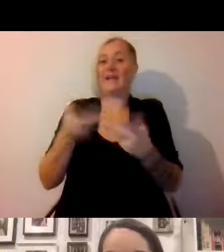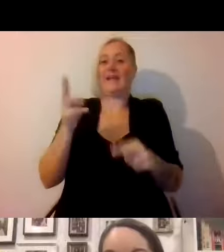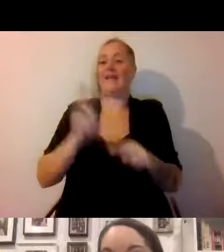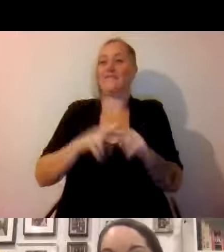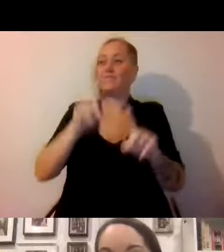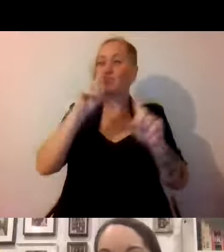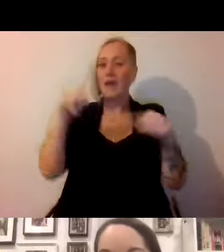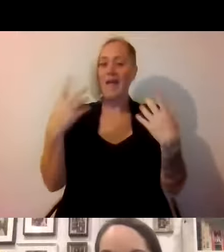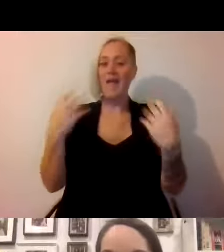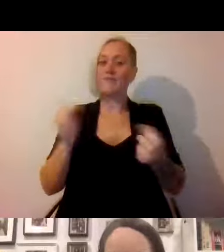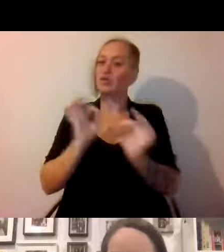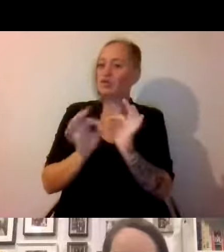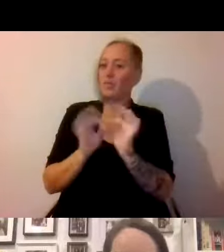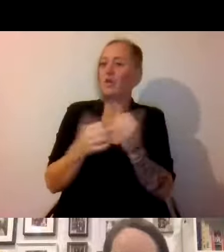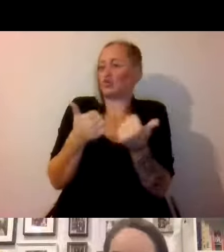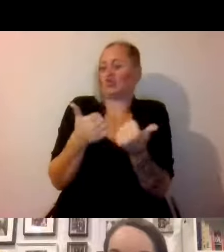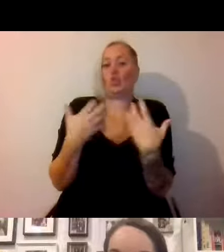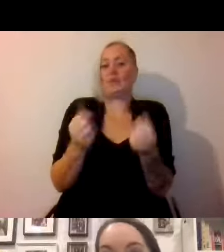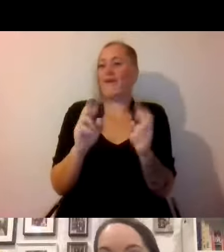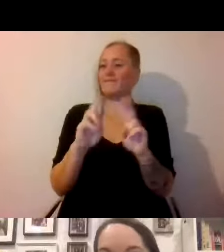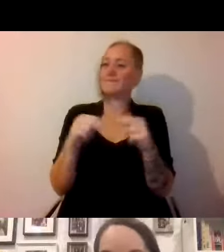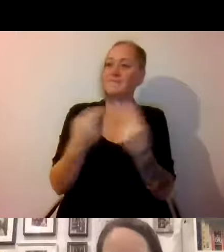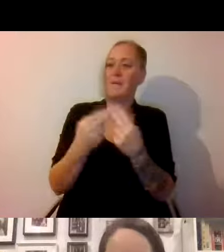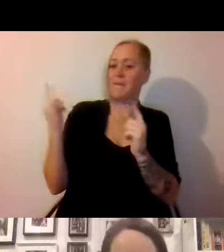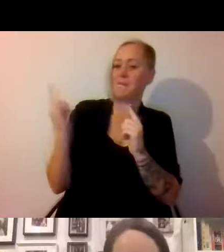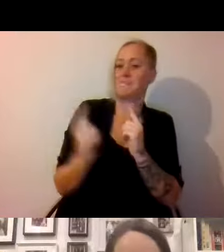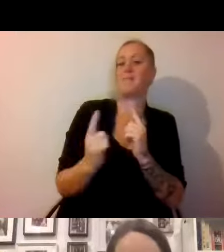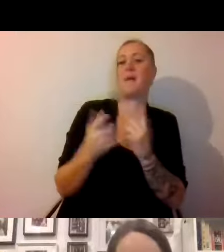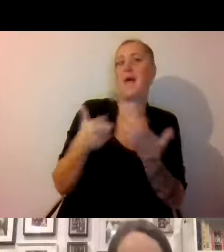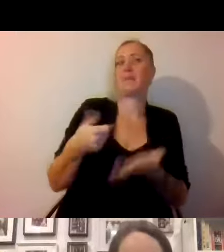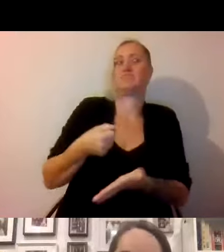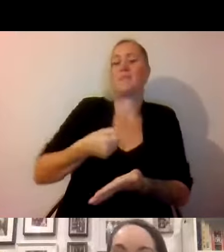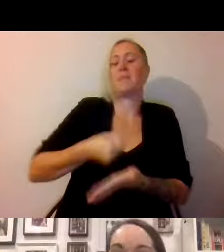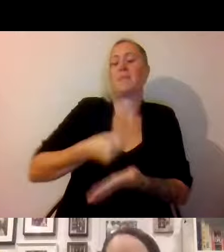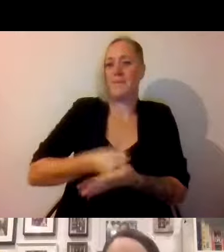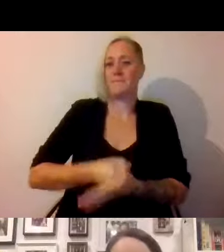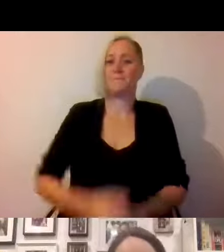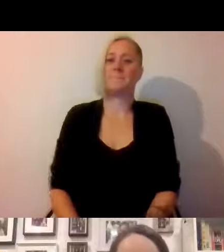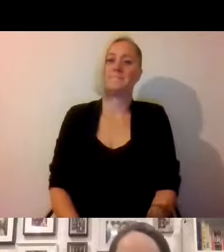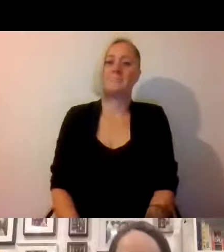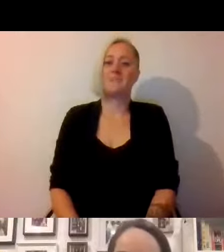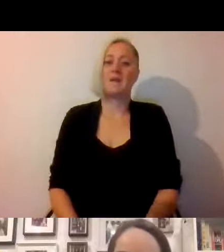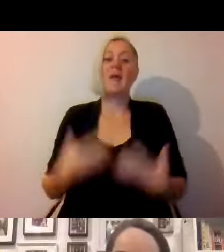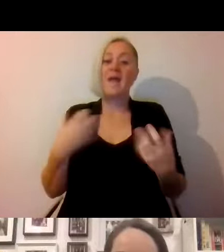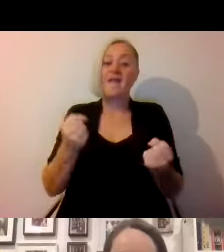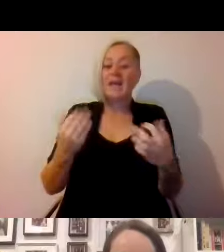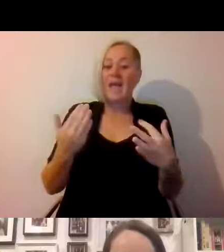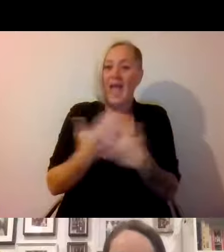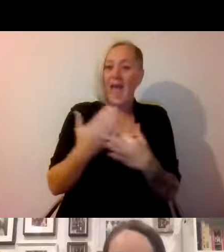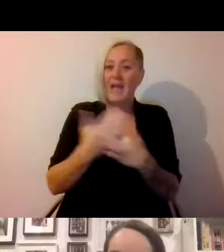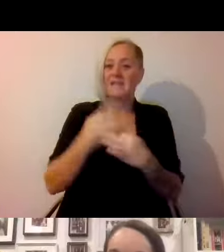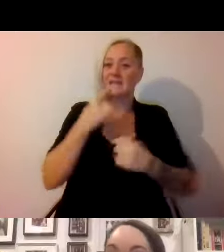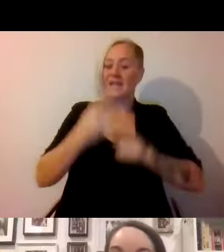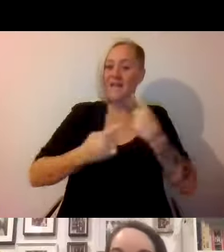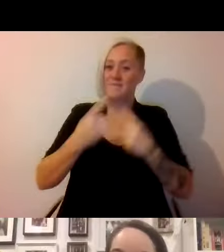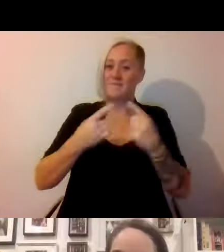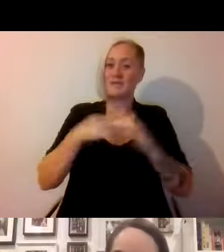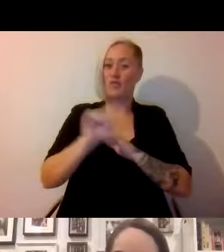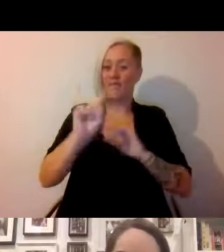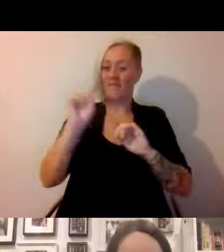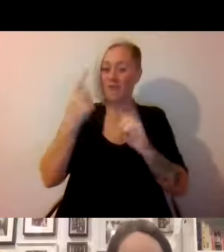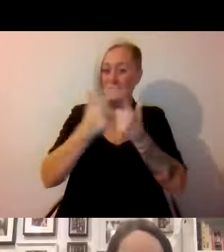it's a really great thing to have a family member present at the very least. And having access to information in your first language is critical